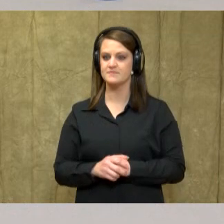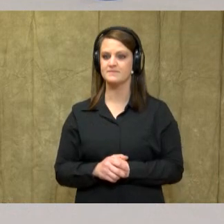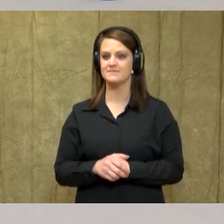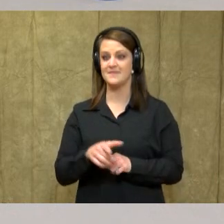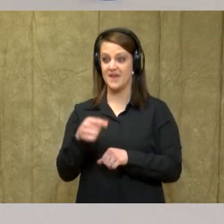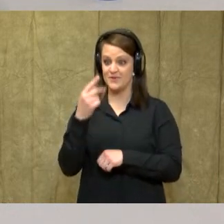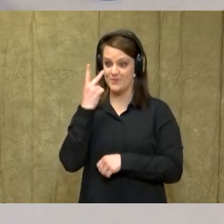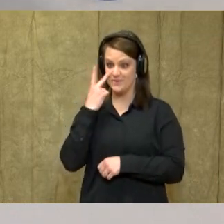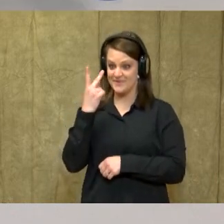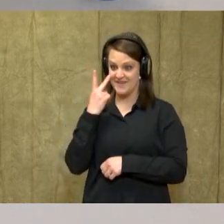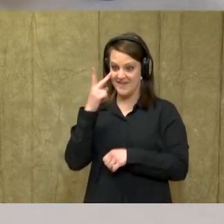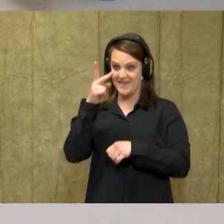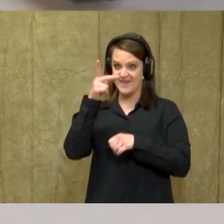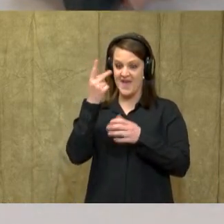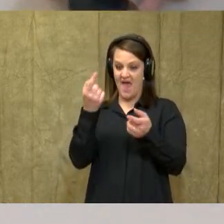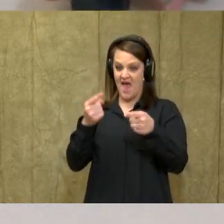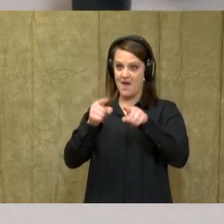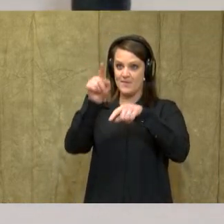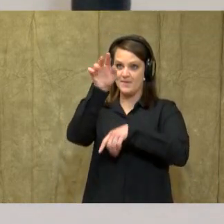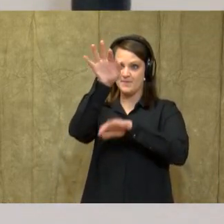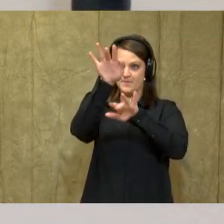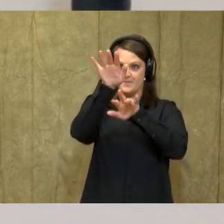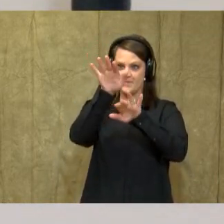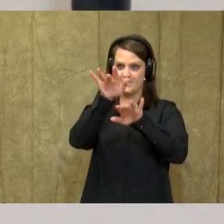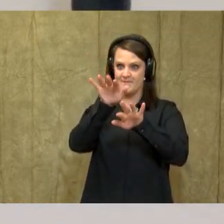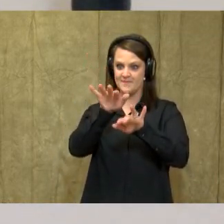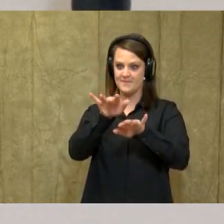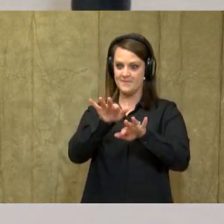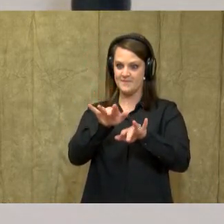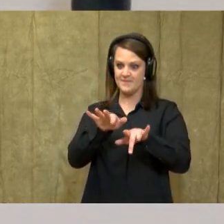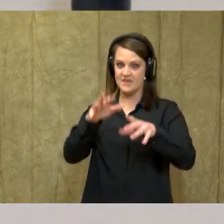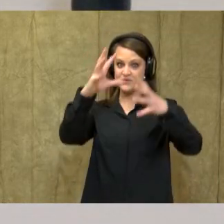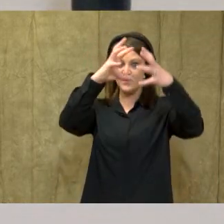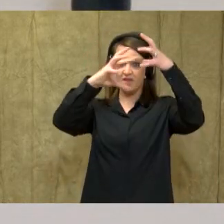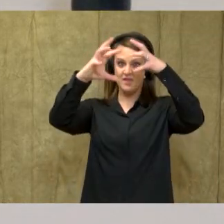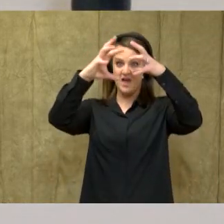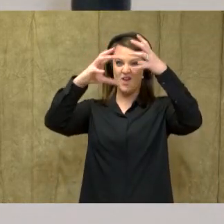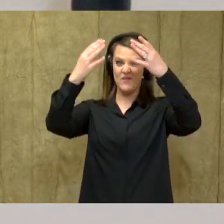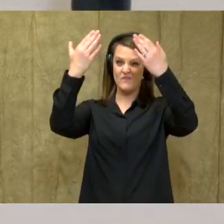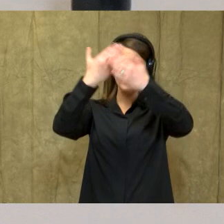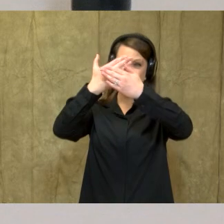And you'll see the rain, how it falls down out of the cloud.